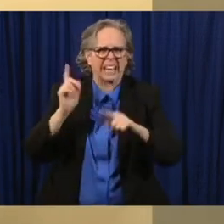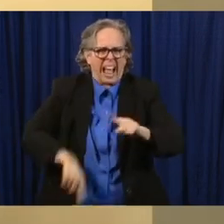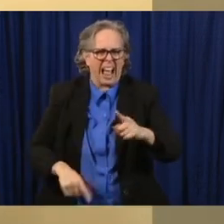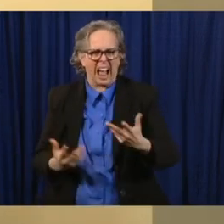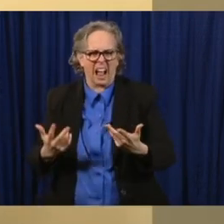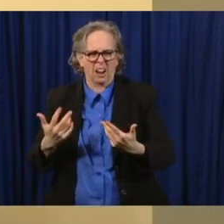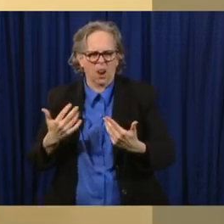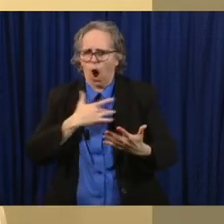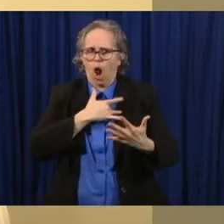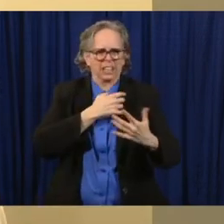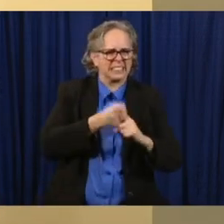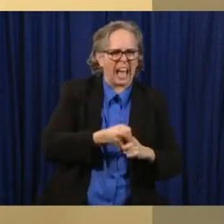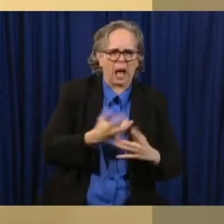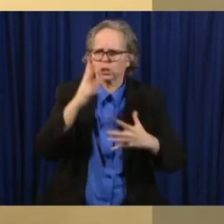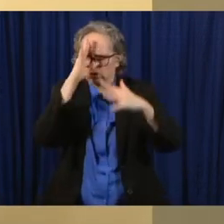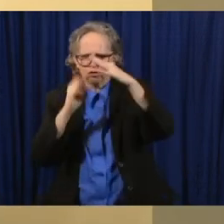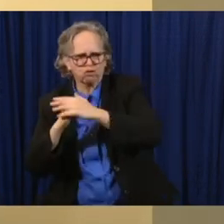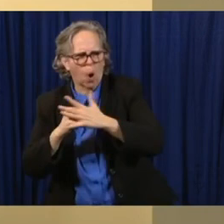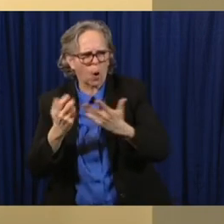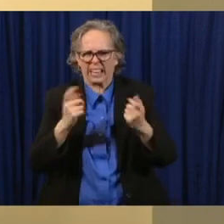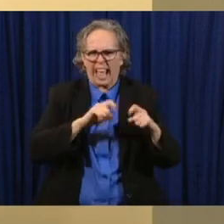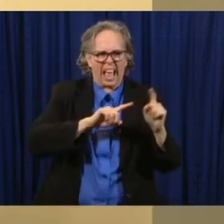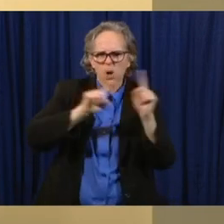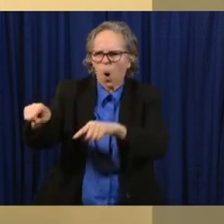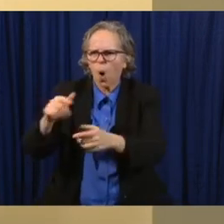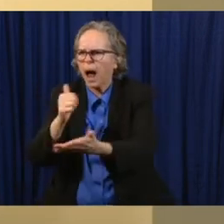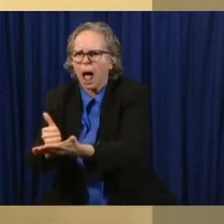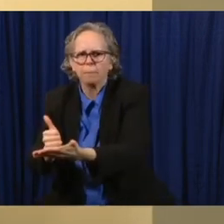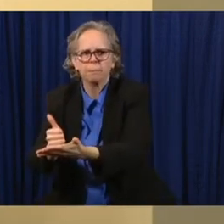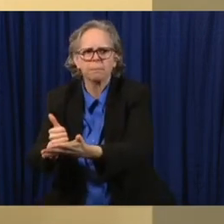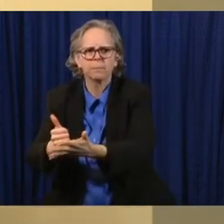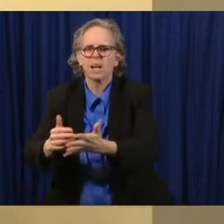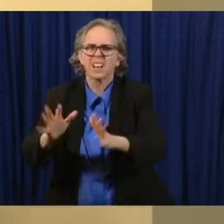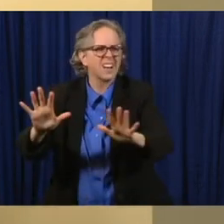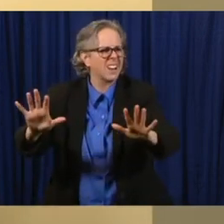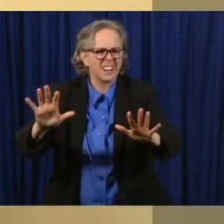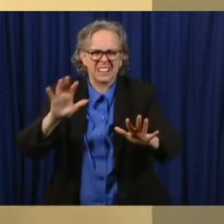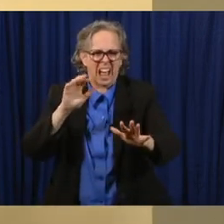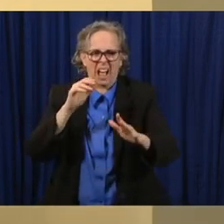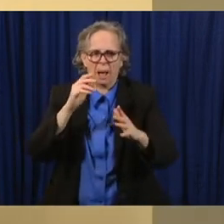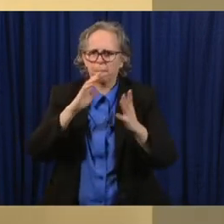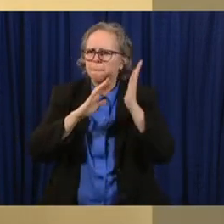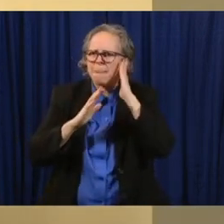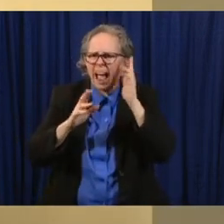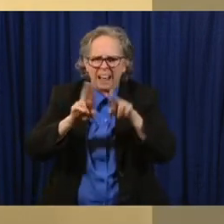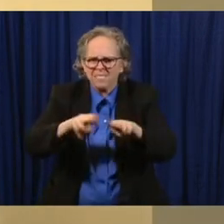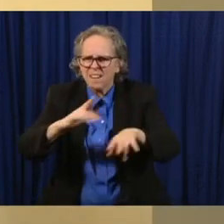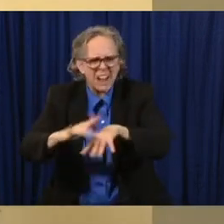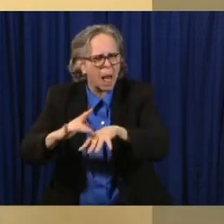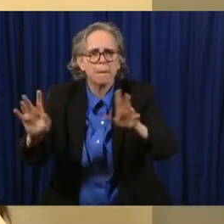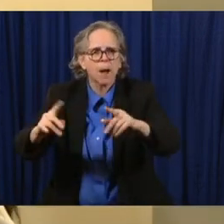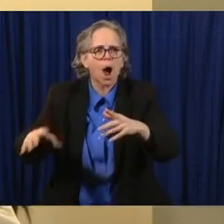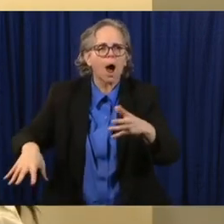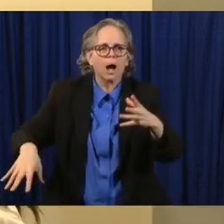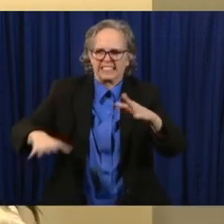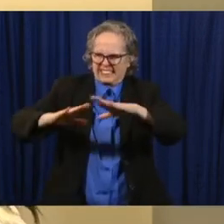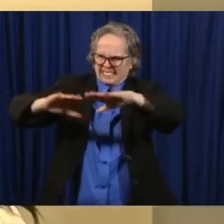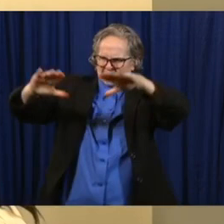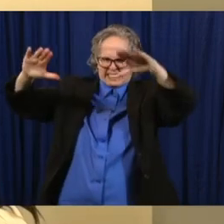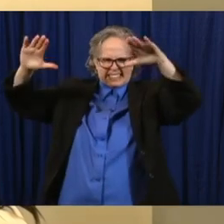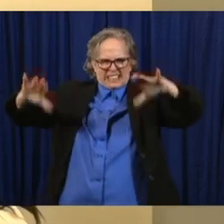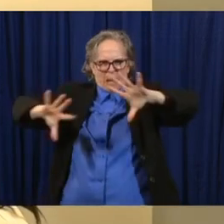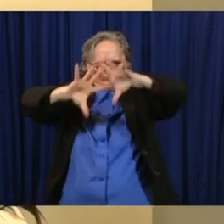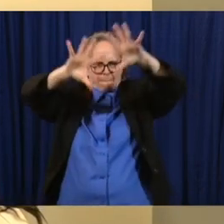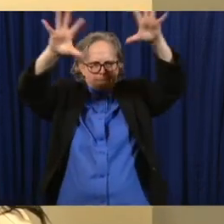stroke. So it's not just about how many beds we have in hospitals, it's about how our whole system can help all of us. But